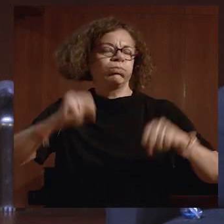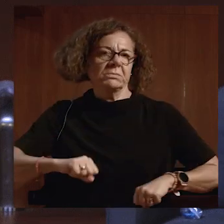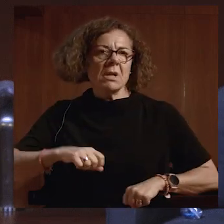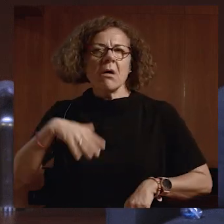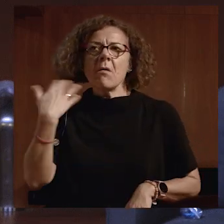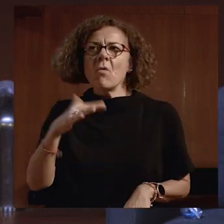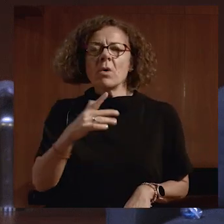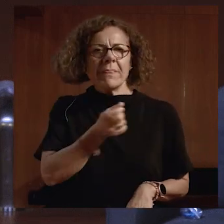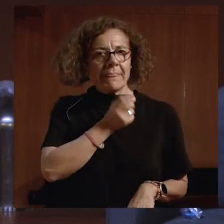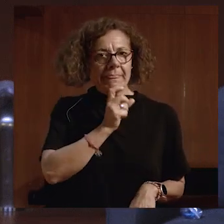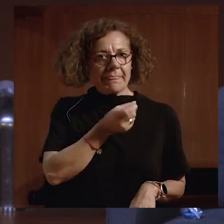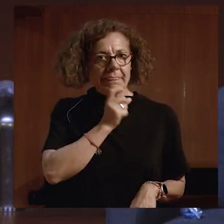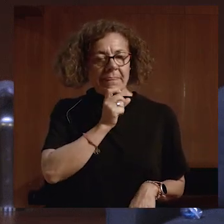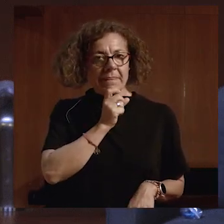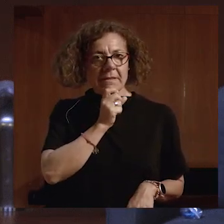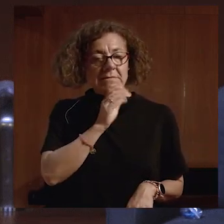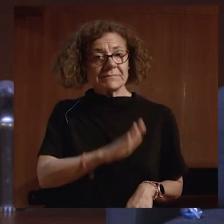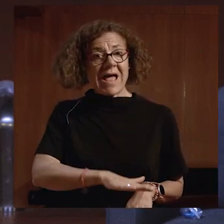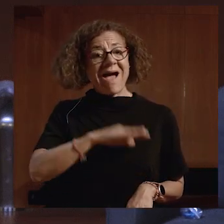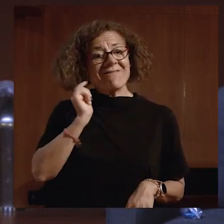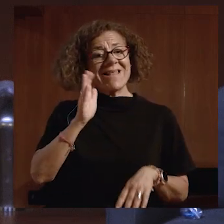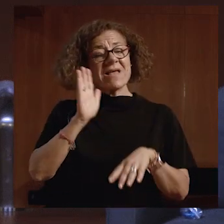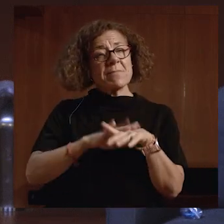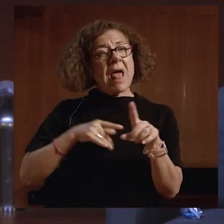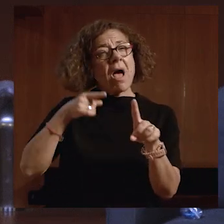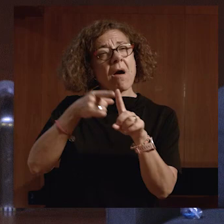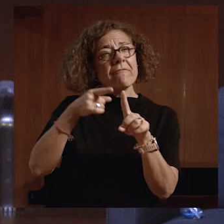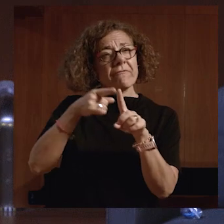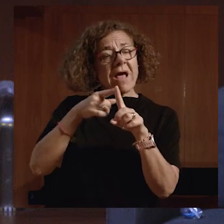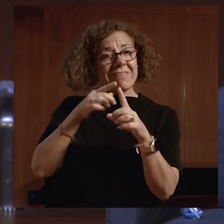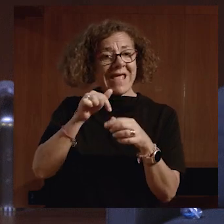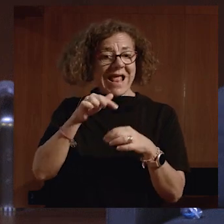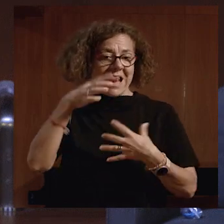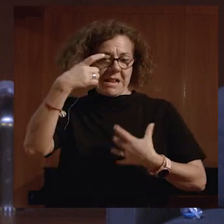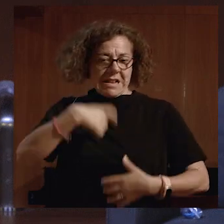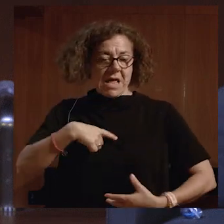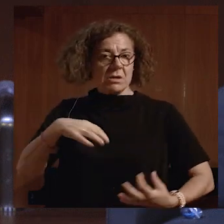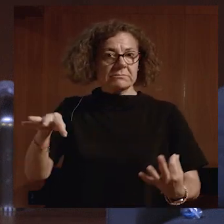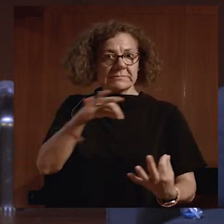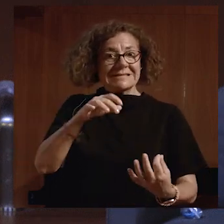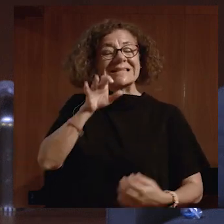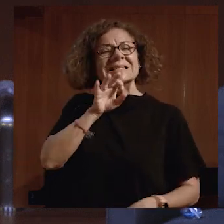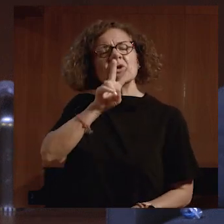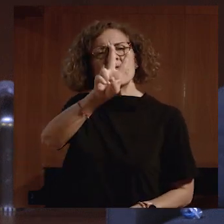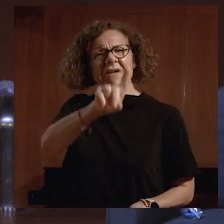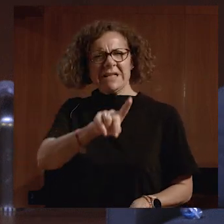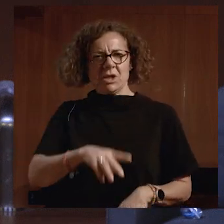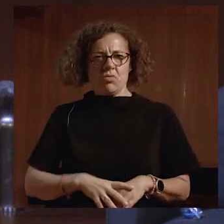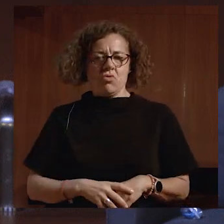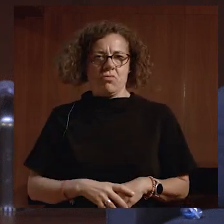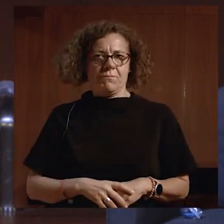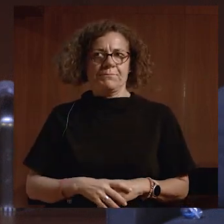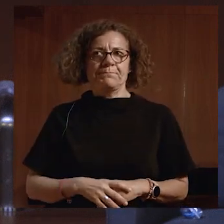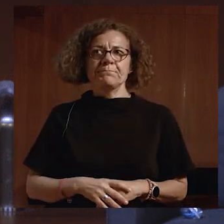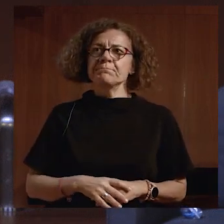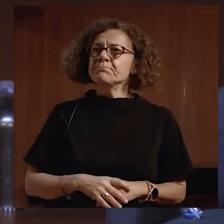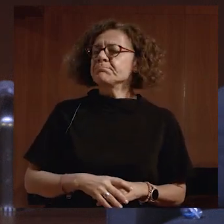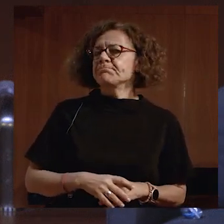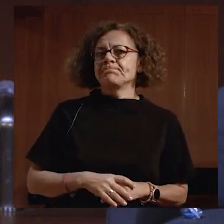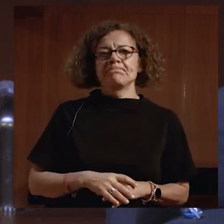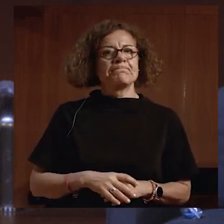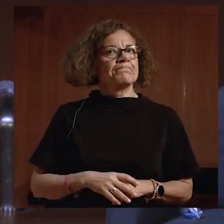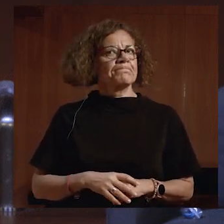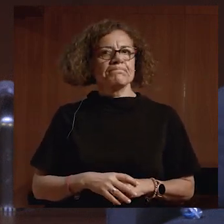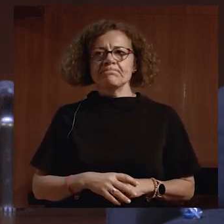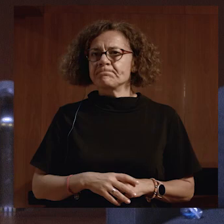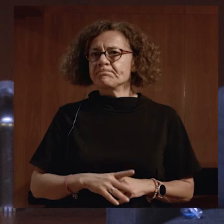the employability of the instrumentalist in the 21st century. That's not actually what I was thinking of speaking about. I mean,